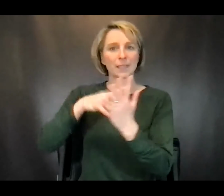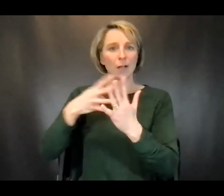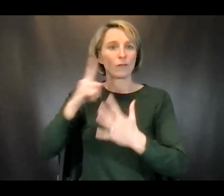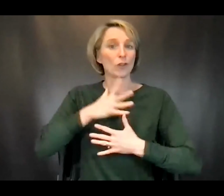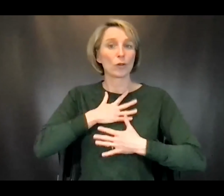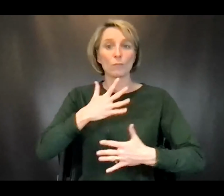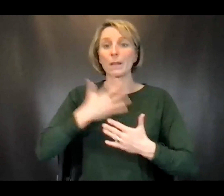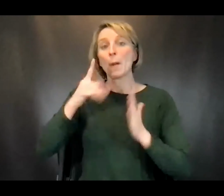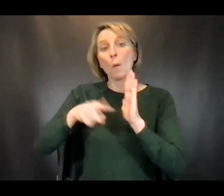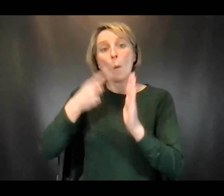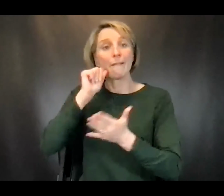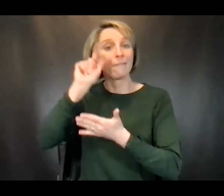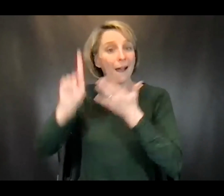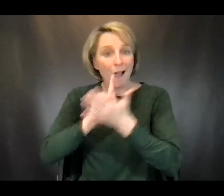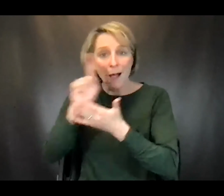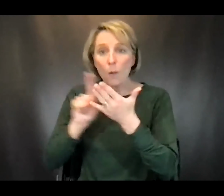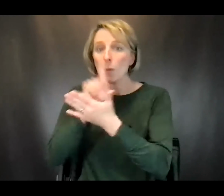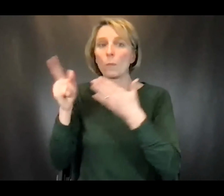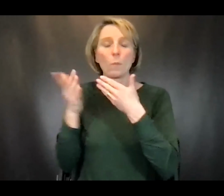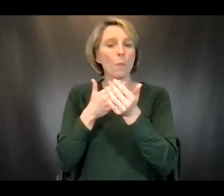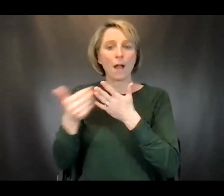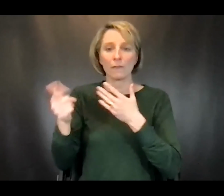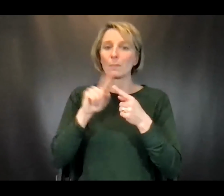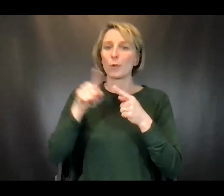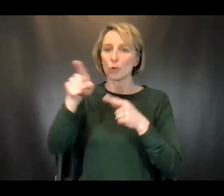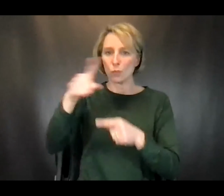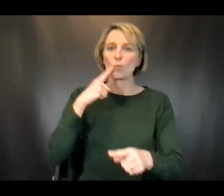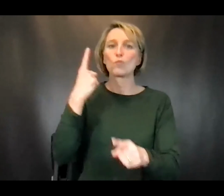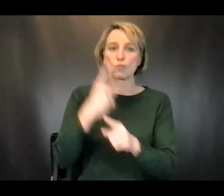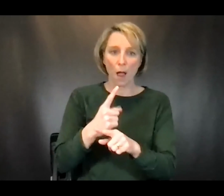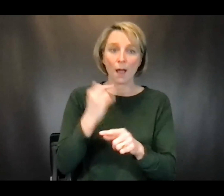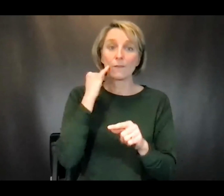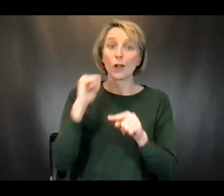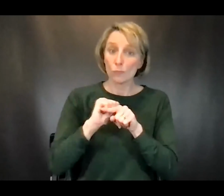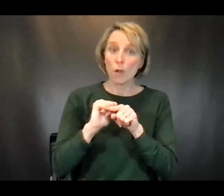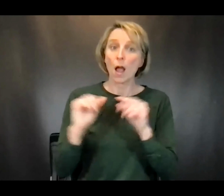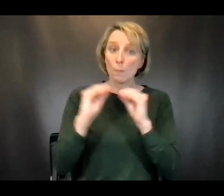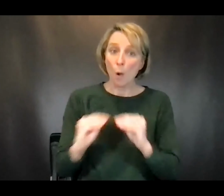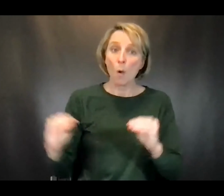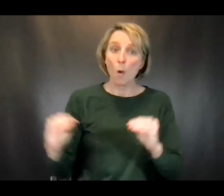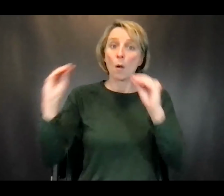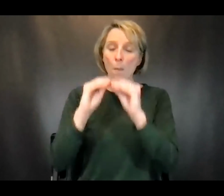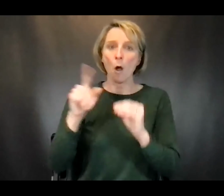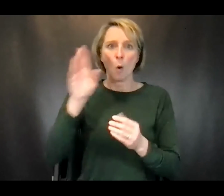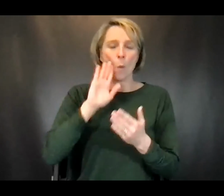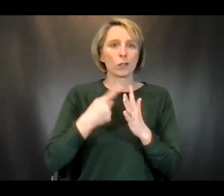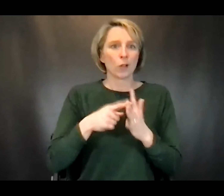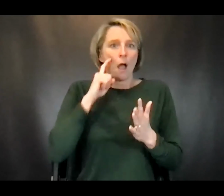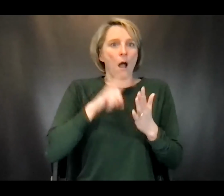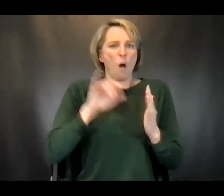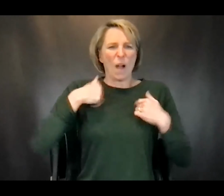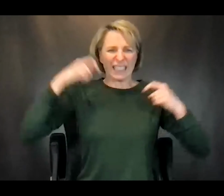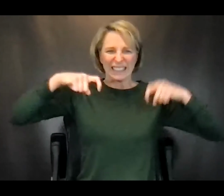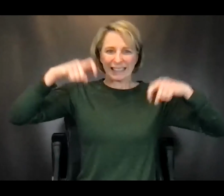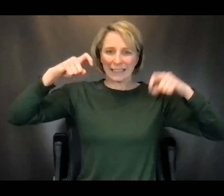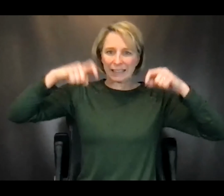every hour, every whatever. But you're right. The more you practice it, the more you start to know when you need it, and it becomes